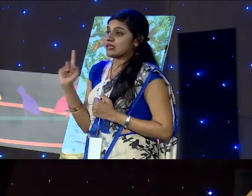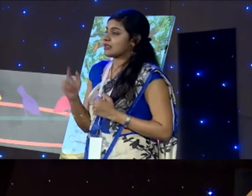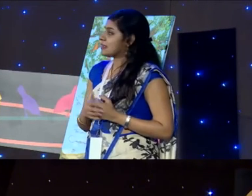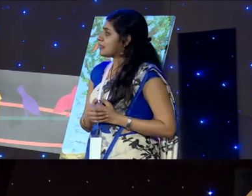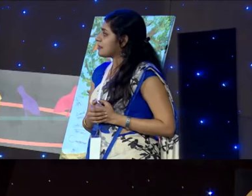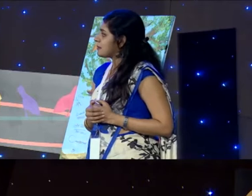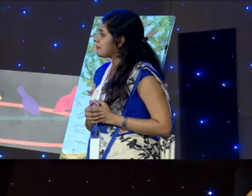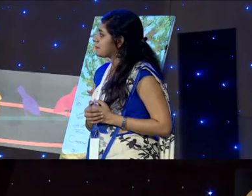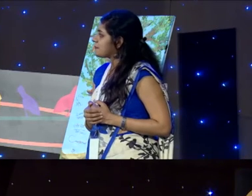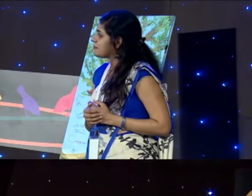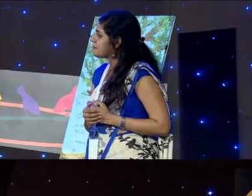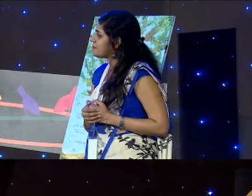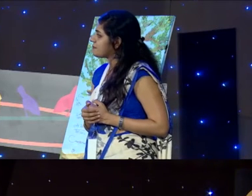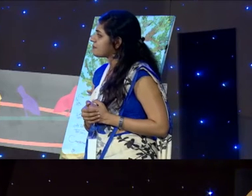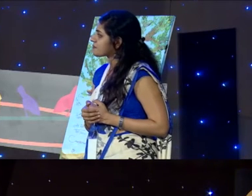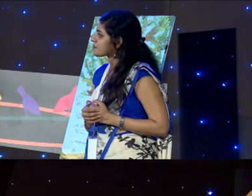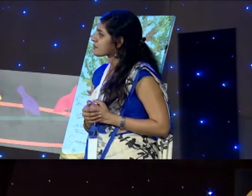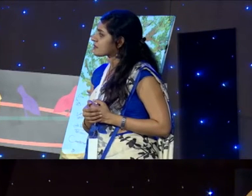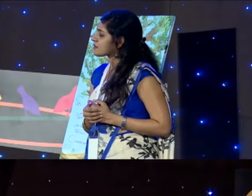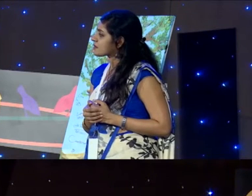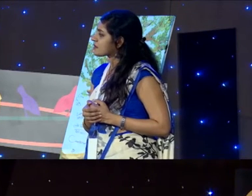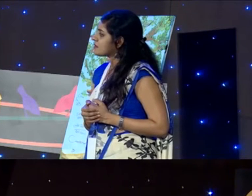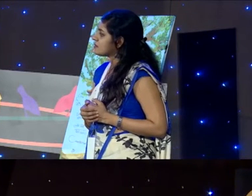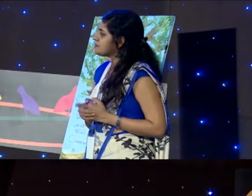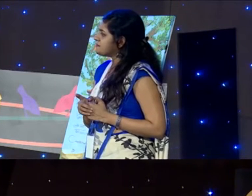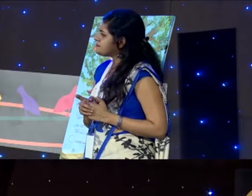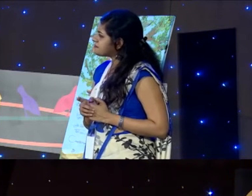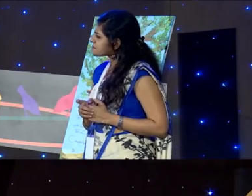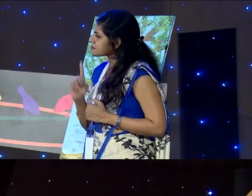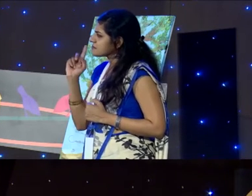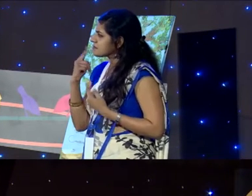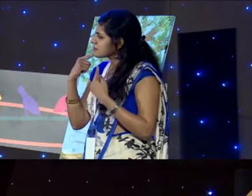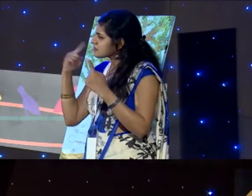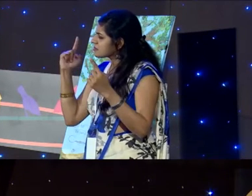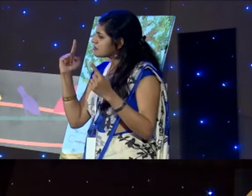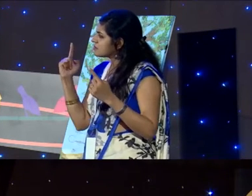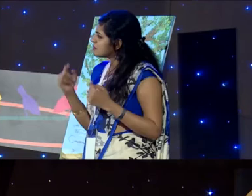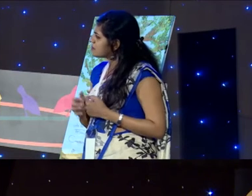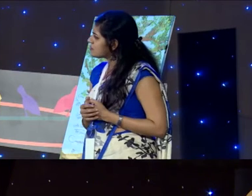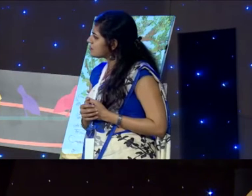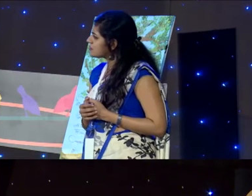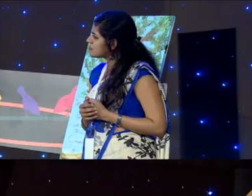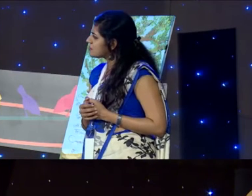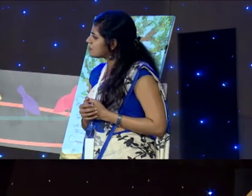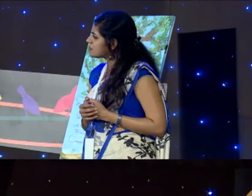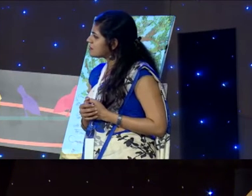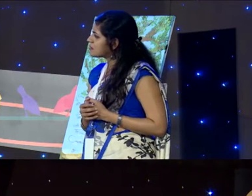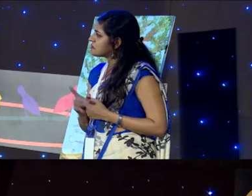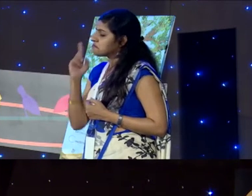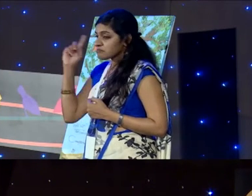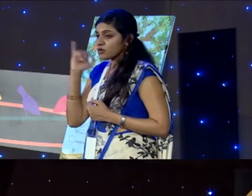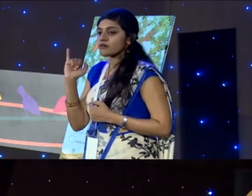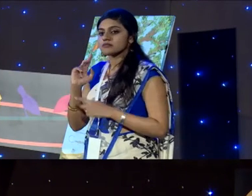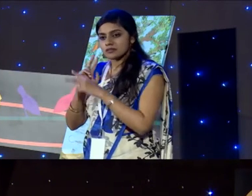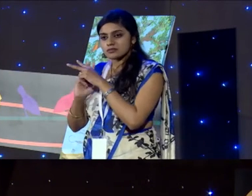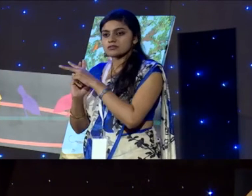the International Society for Eugenics, where he was a strong advocate for compulsory